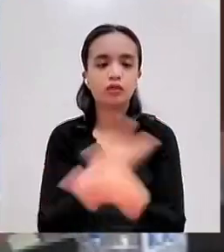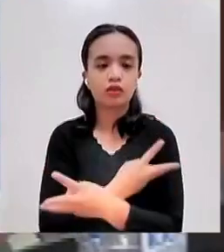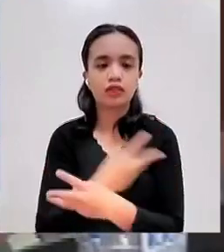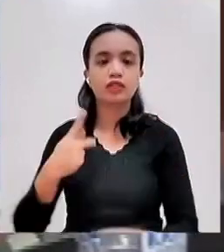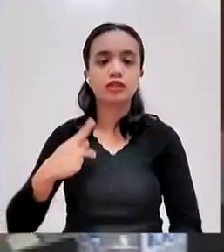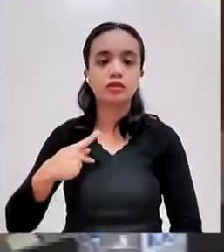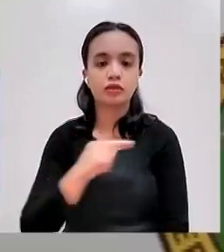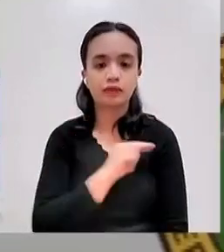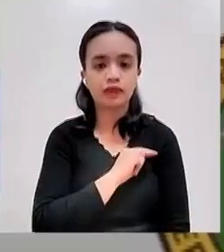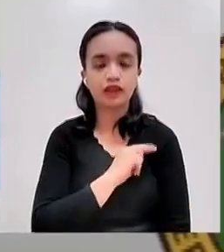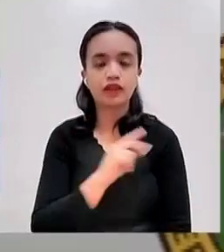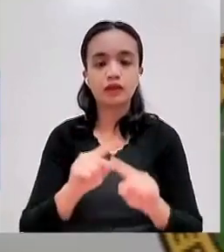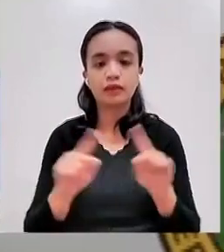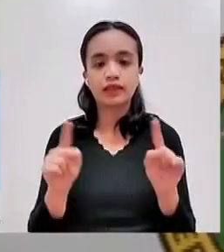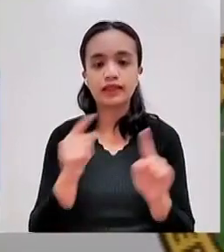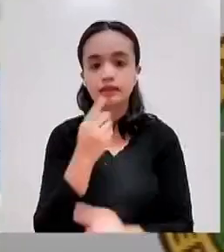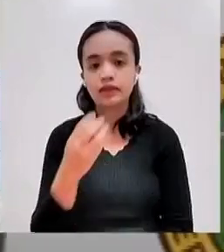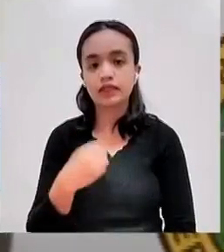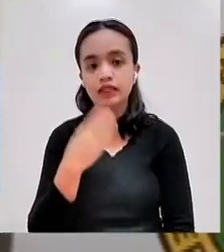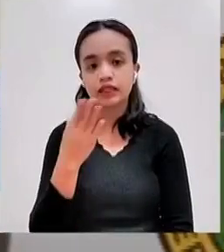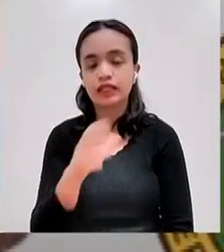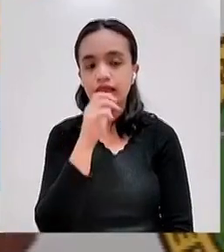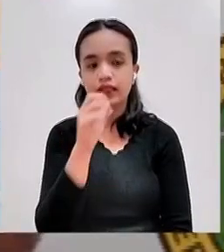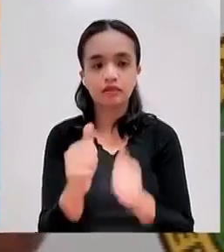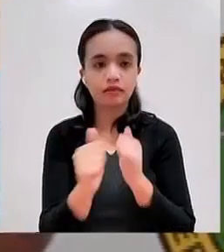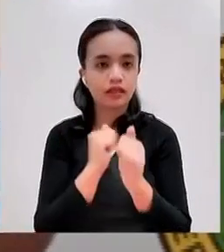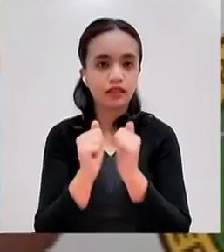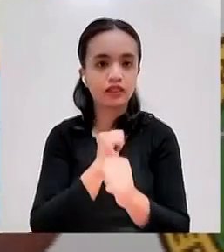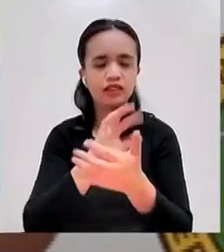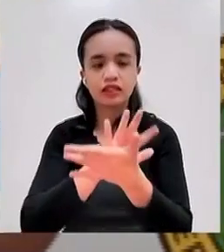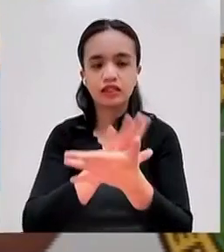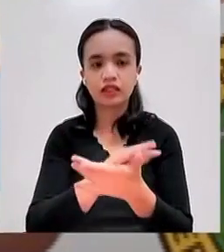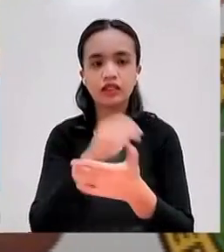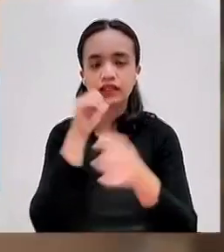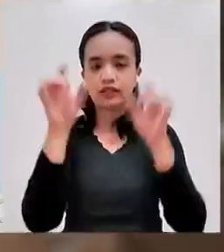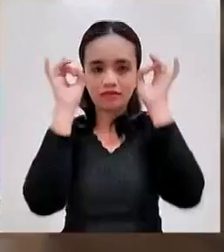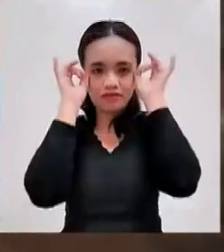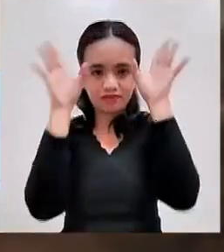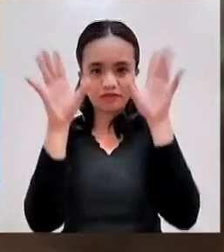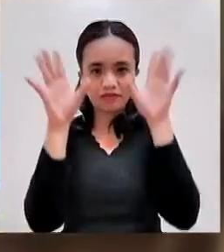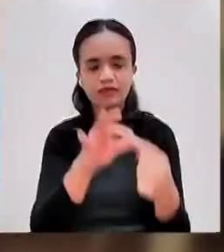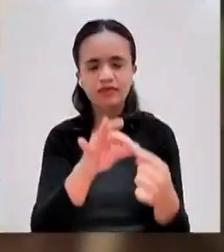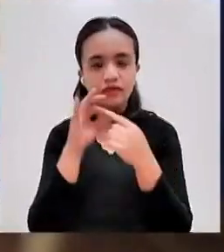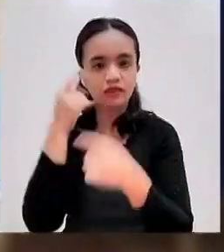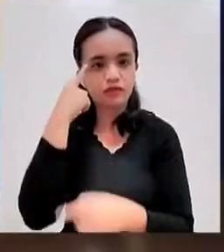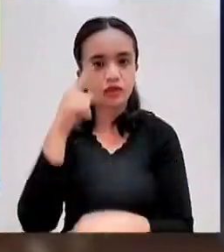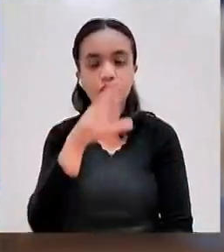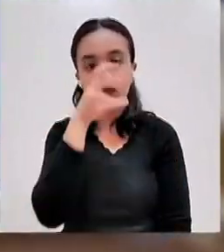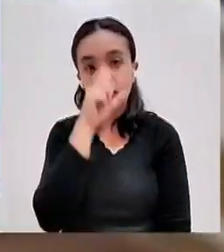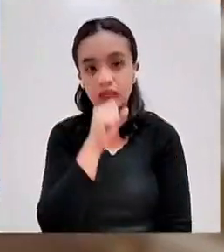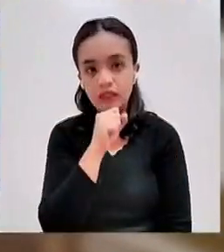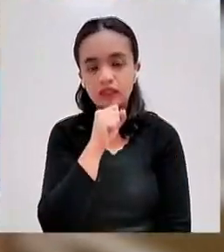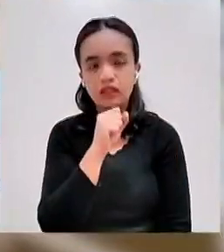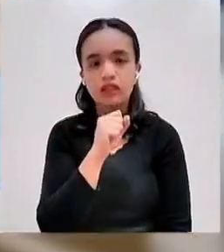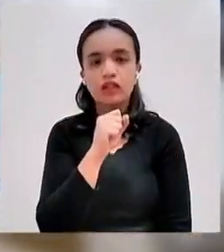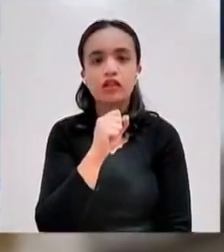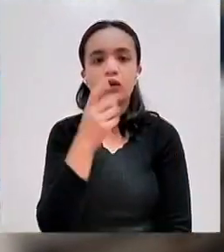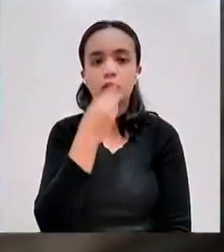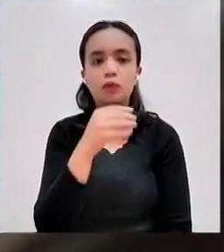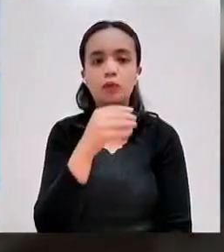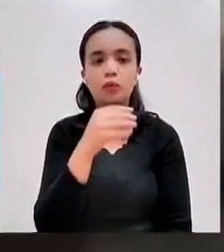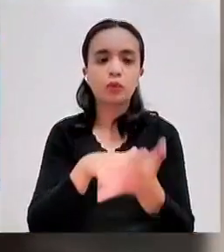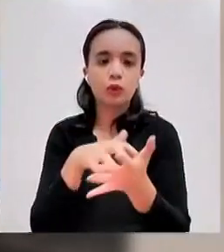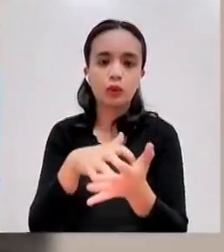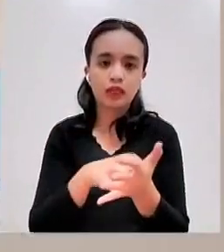official says this does not mean that COVID is no longer dangerous, especially for the elderly, those with a weak immune system and